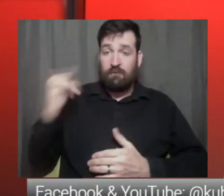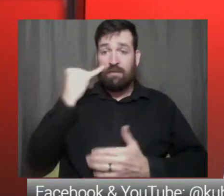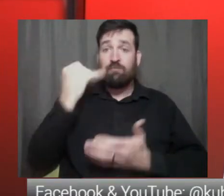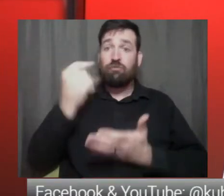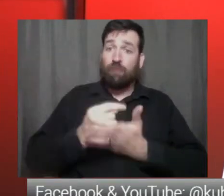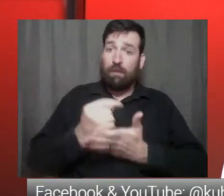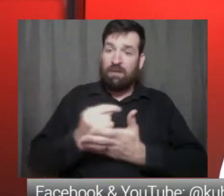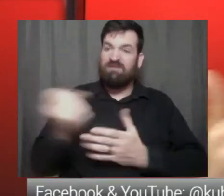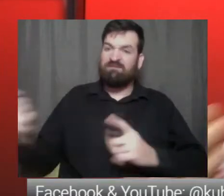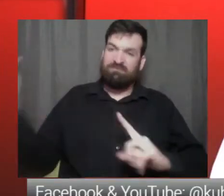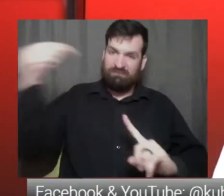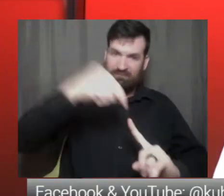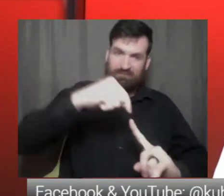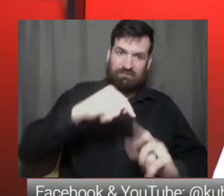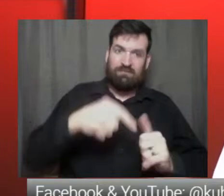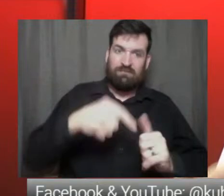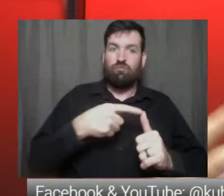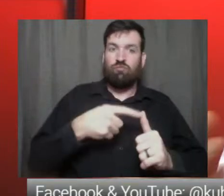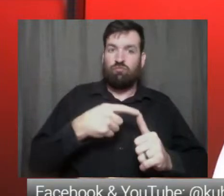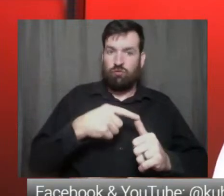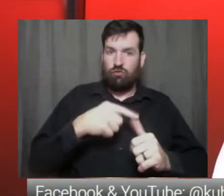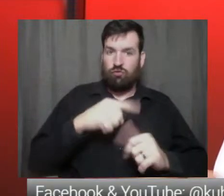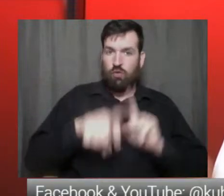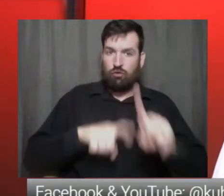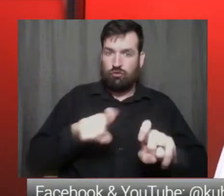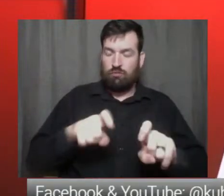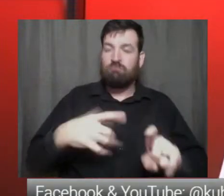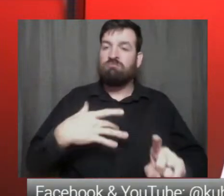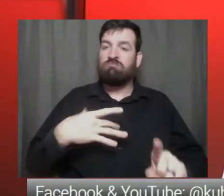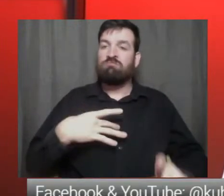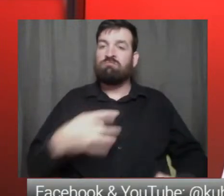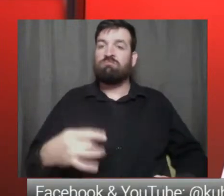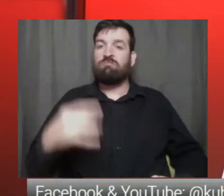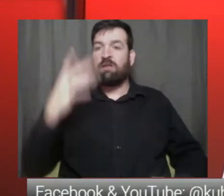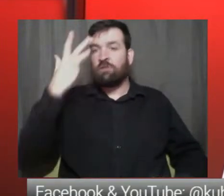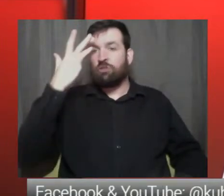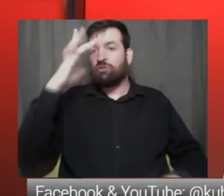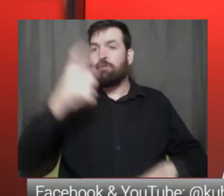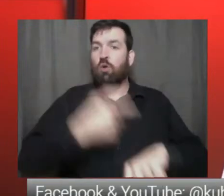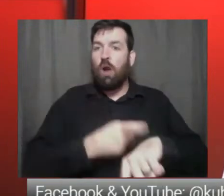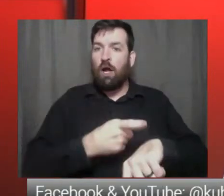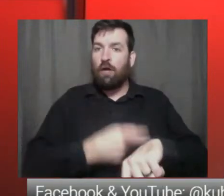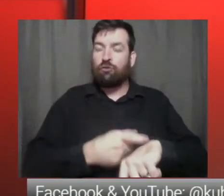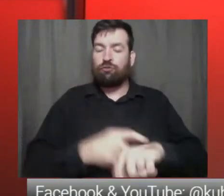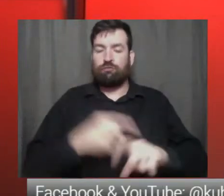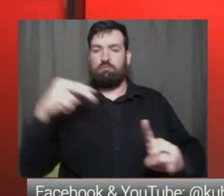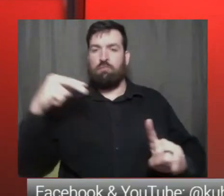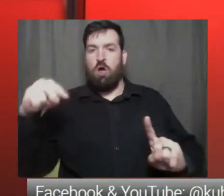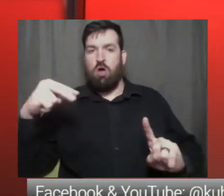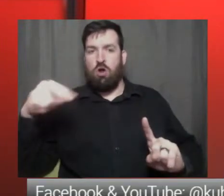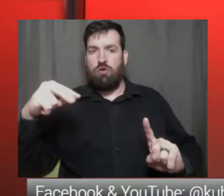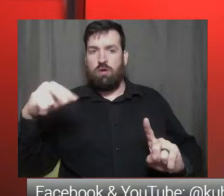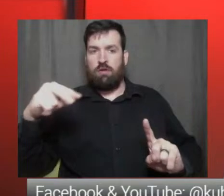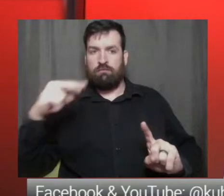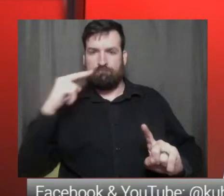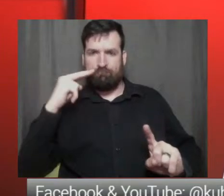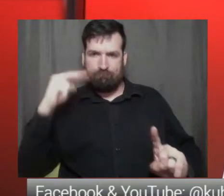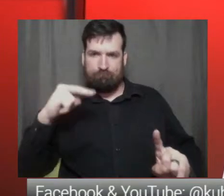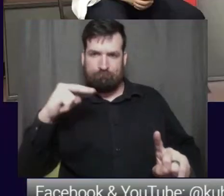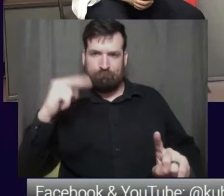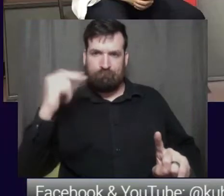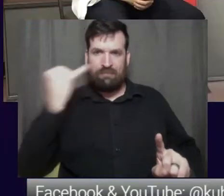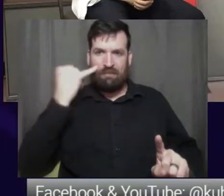question, I like to use a smartwatch or some other form of monitoring to detect recurrences of atrial fibrillation early on. But a smartwatch